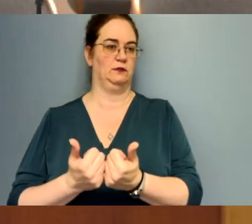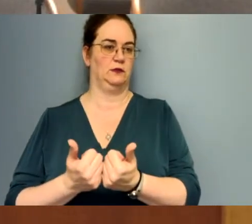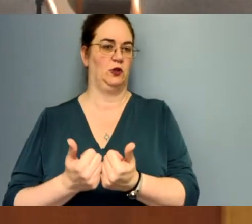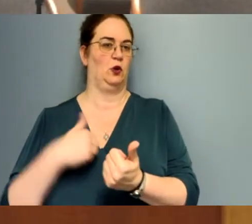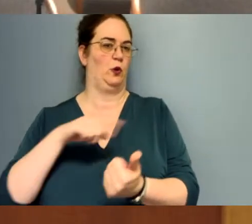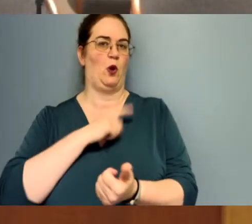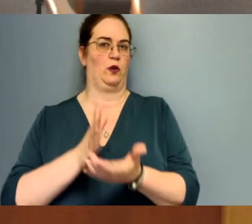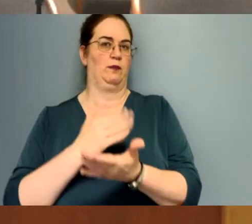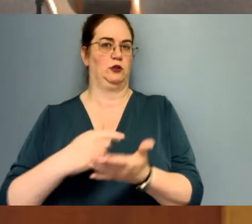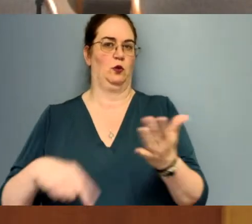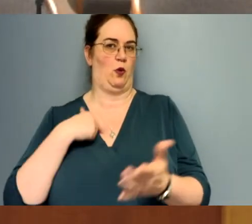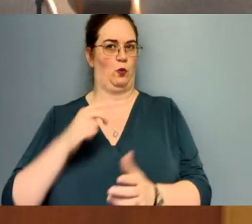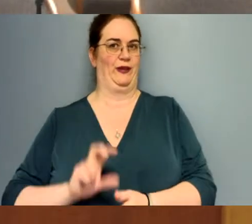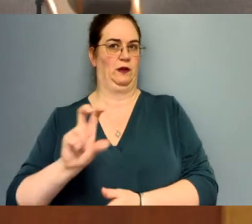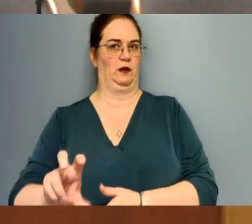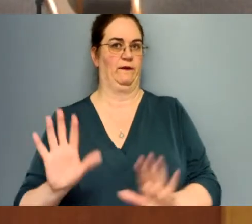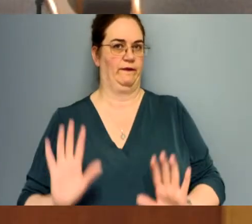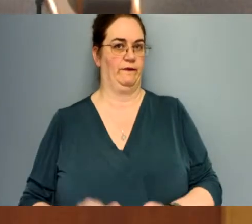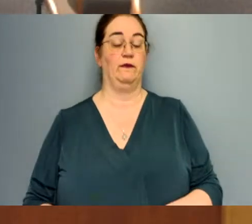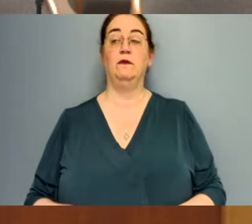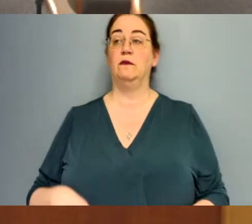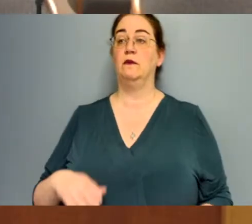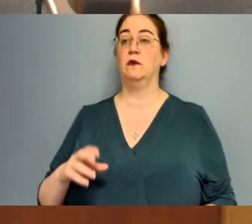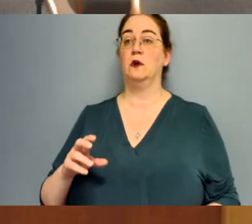only budget what we contribute. Yeah, so